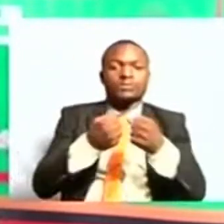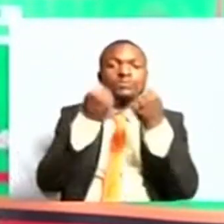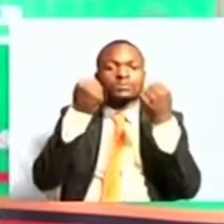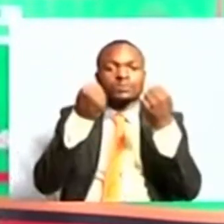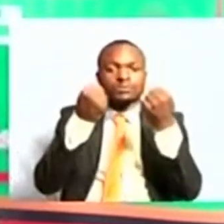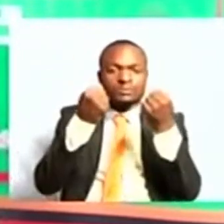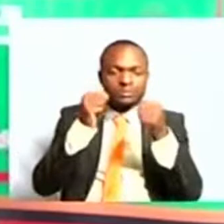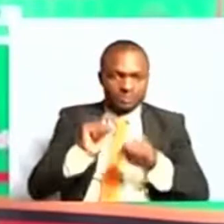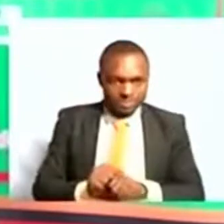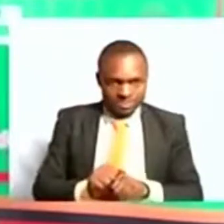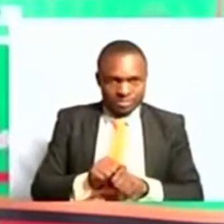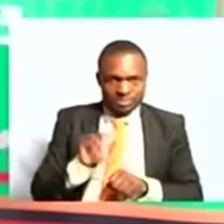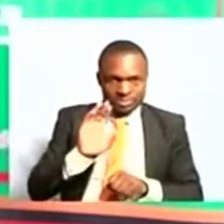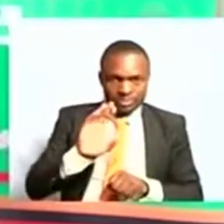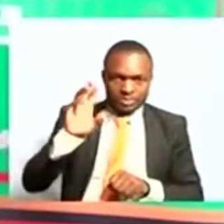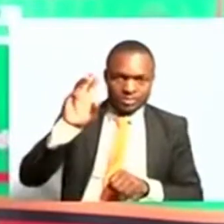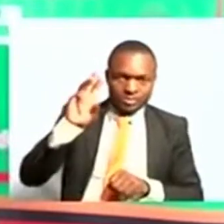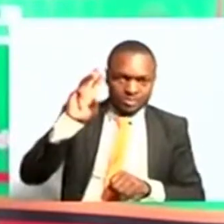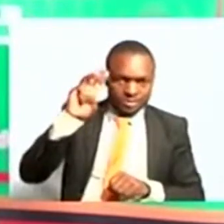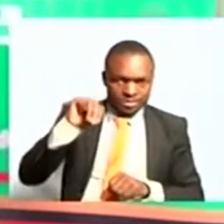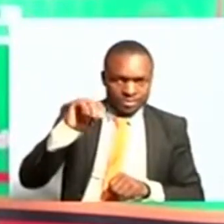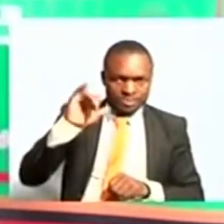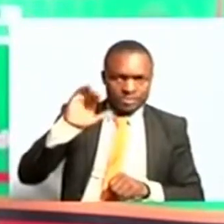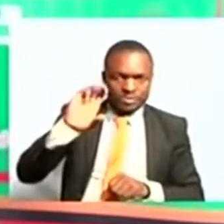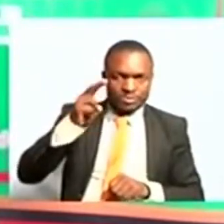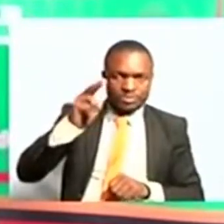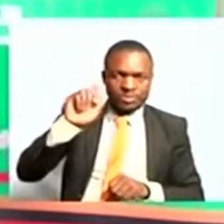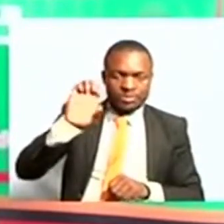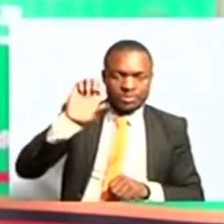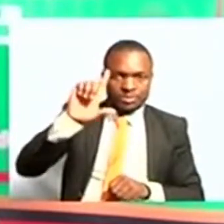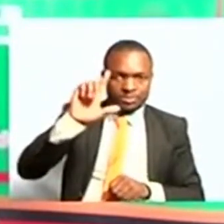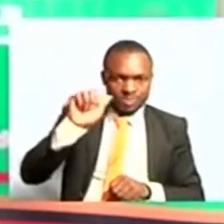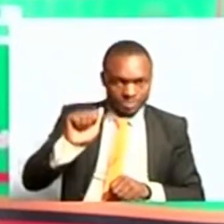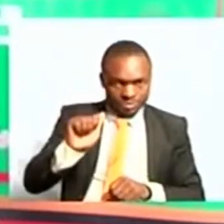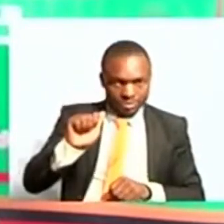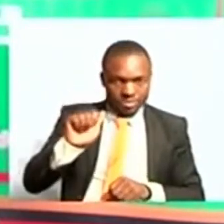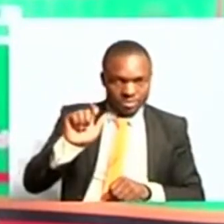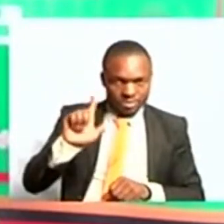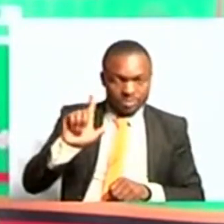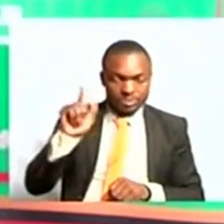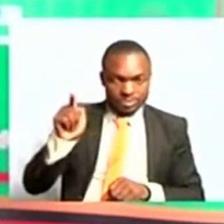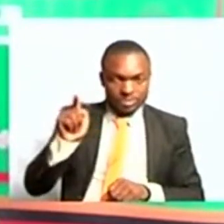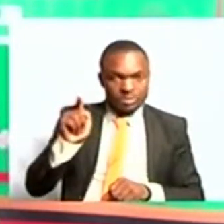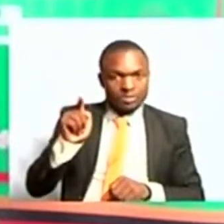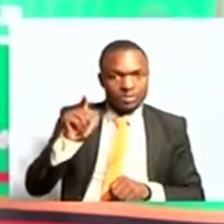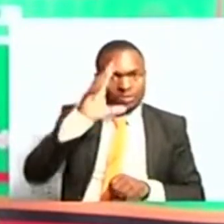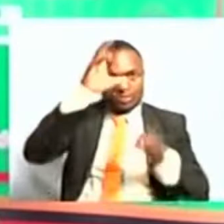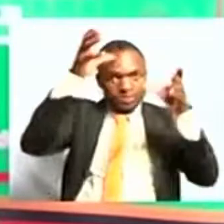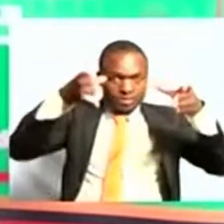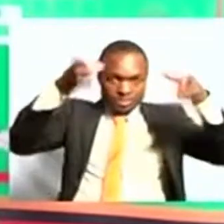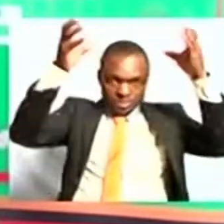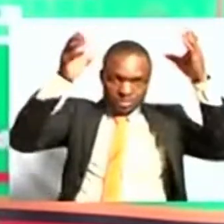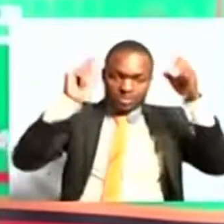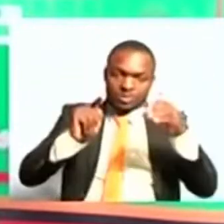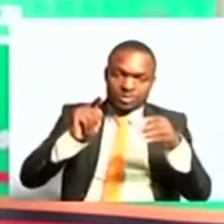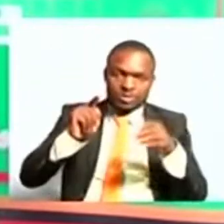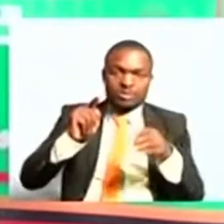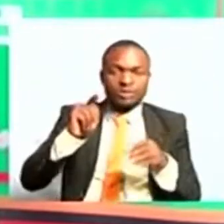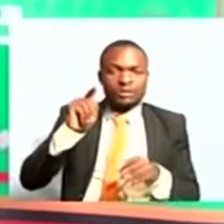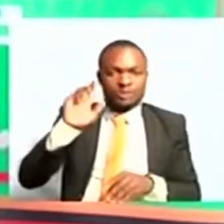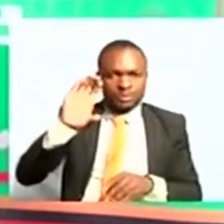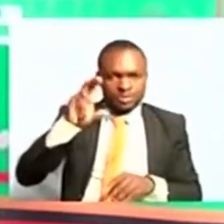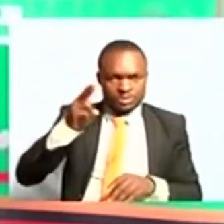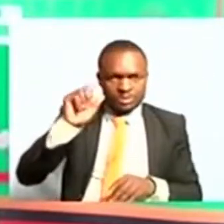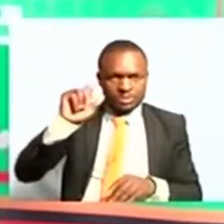That is Michael Sauti from Charleston. And also this message says, good morning, I'm Chipoya Kapopwe,